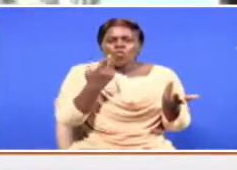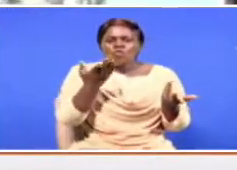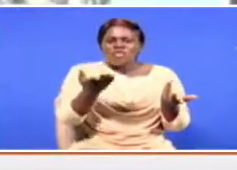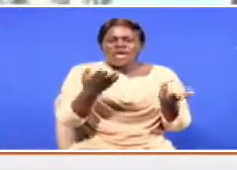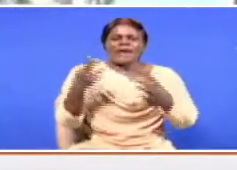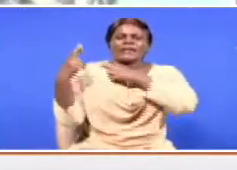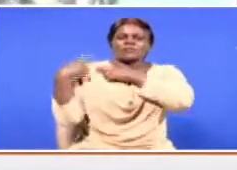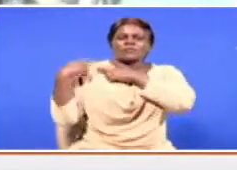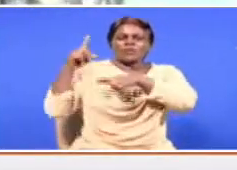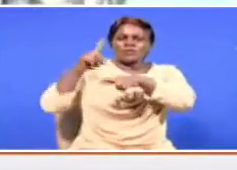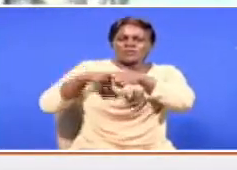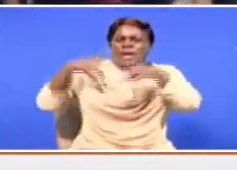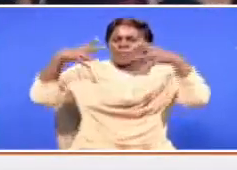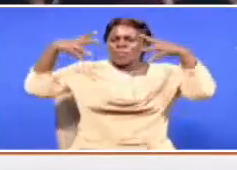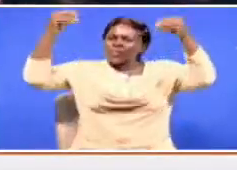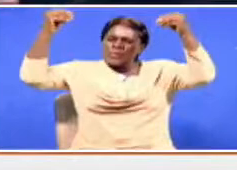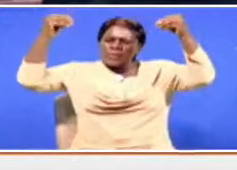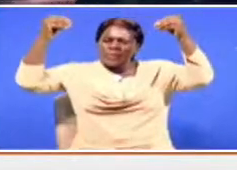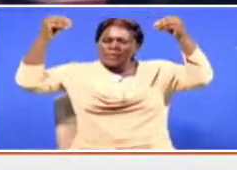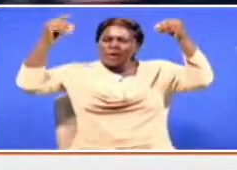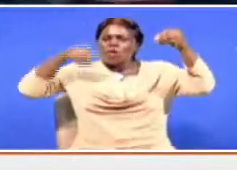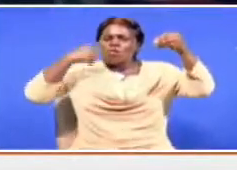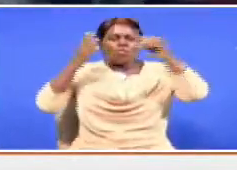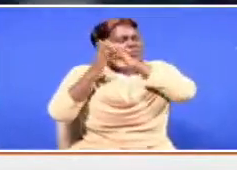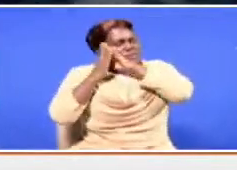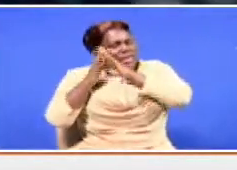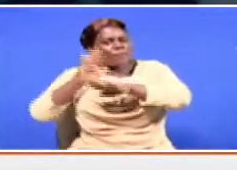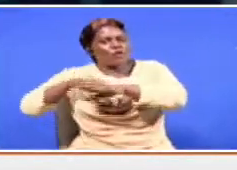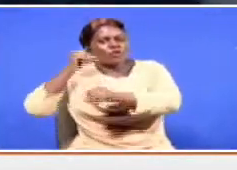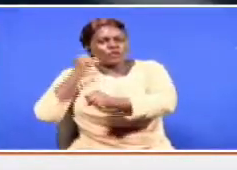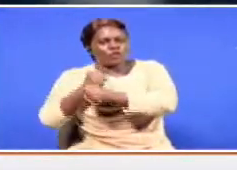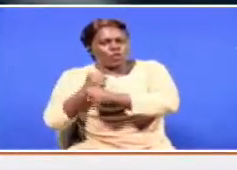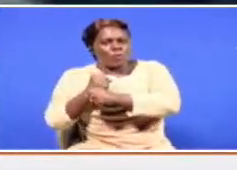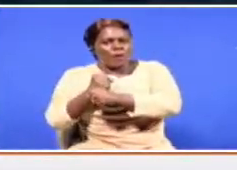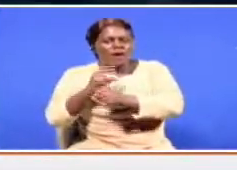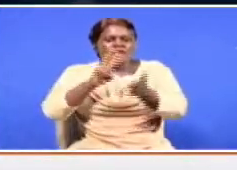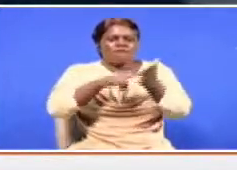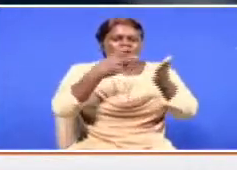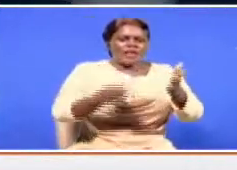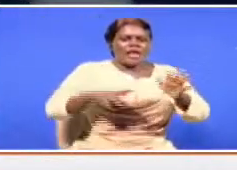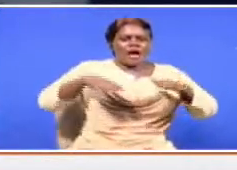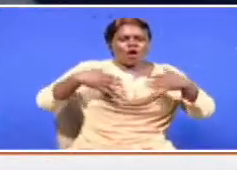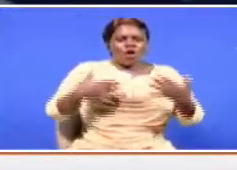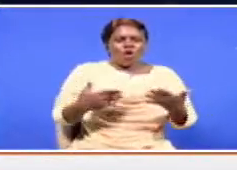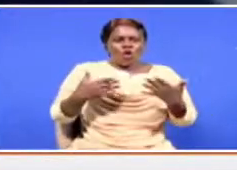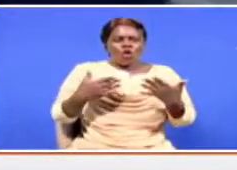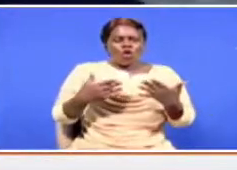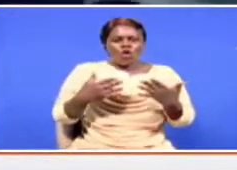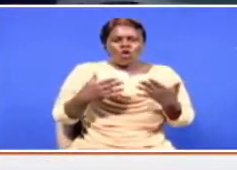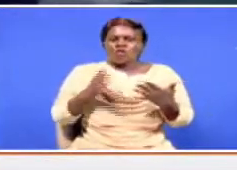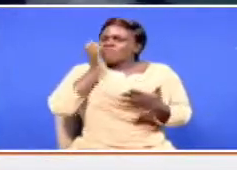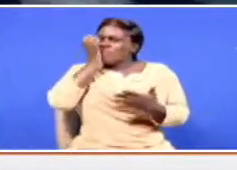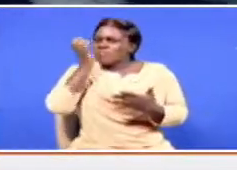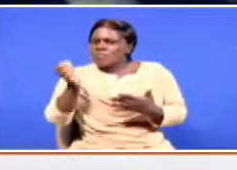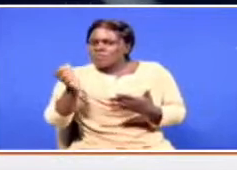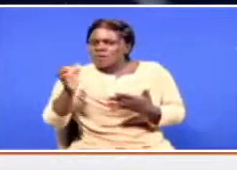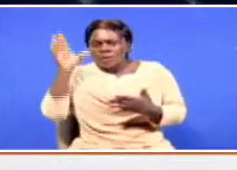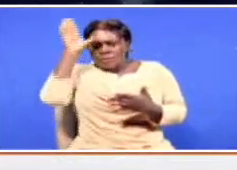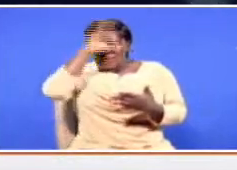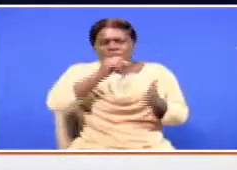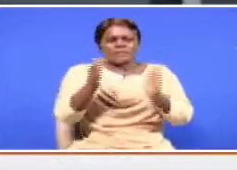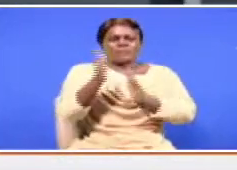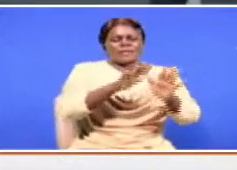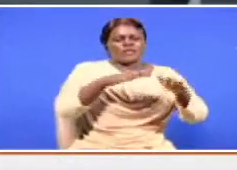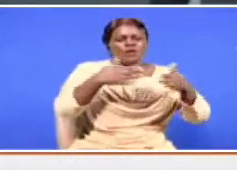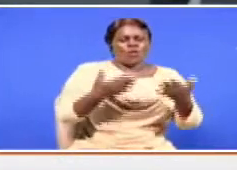helm when the lights went out? Who slept on the job? Was it a failure of oversight, a lapse in planning,